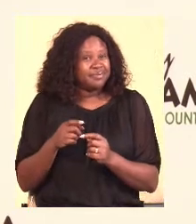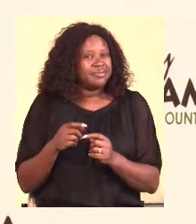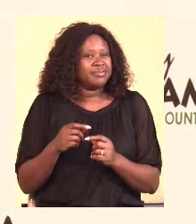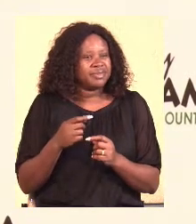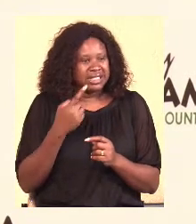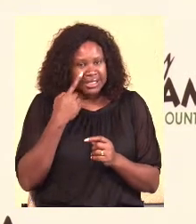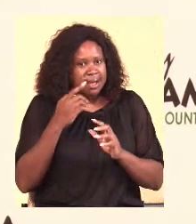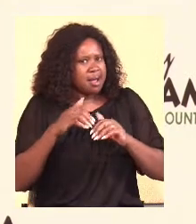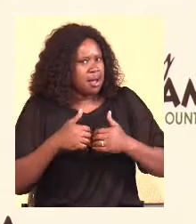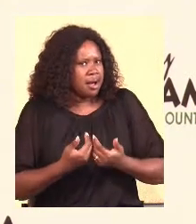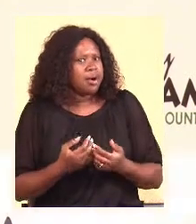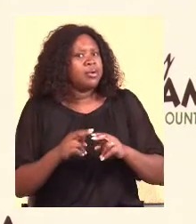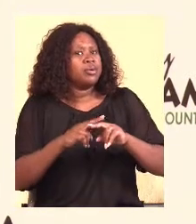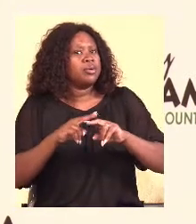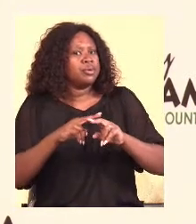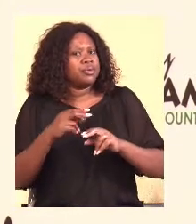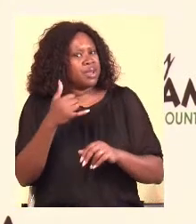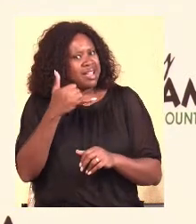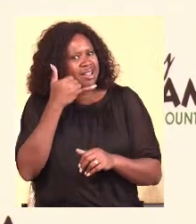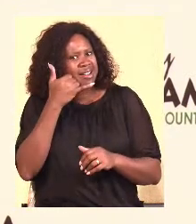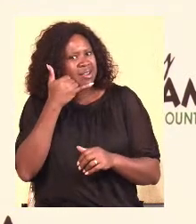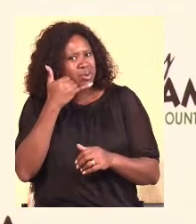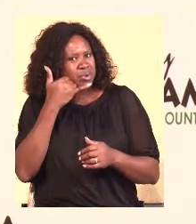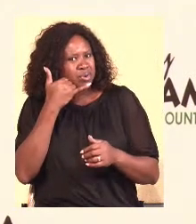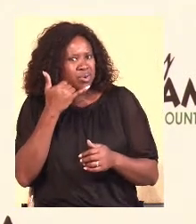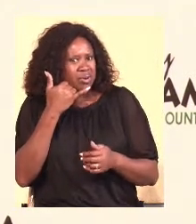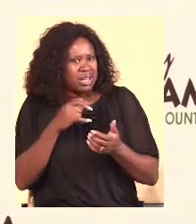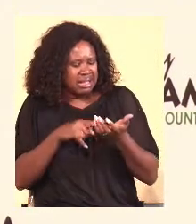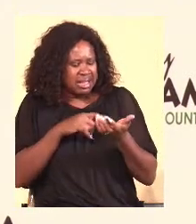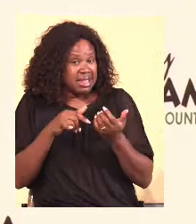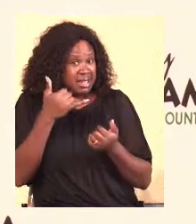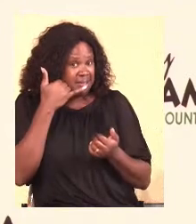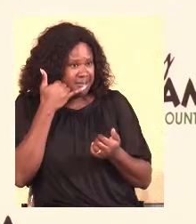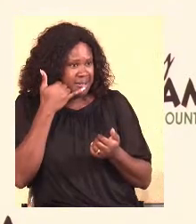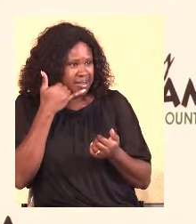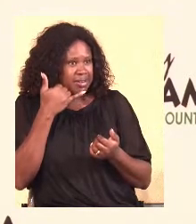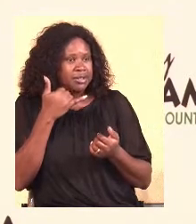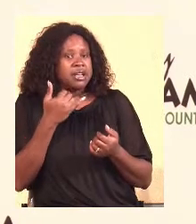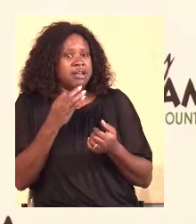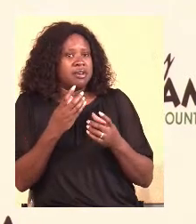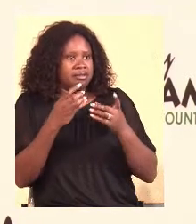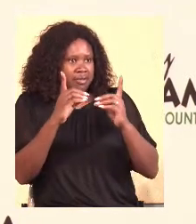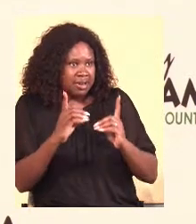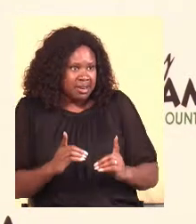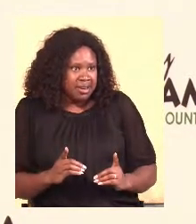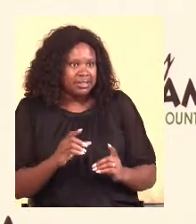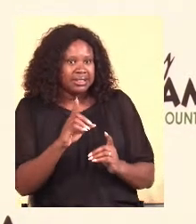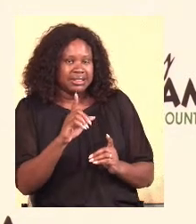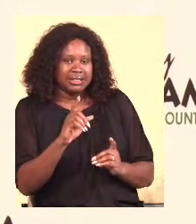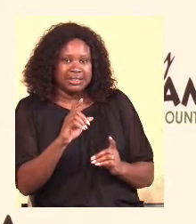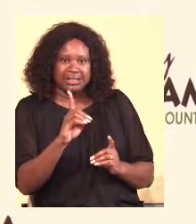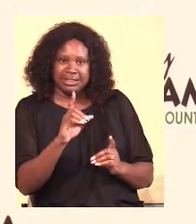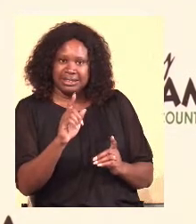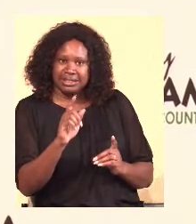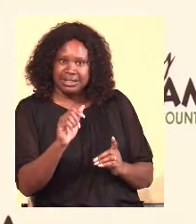see how we can use cell phones to be able to alert people if we have data that enables us to cluster. So when you